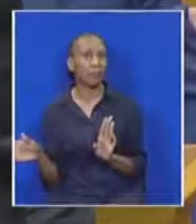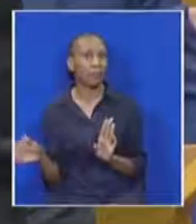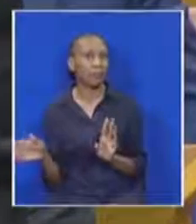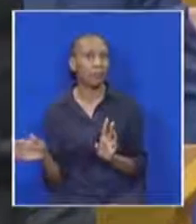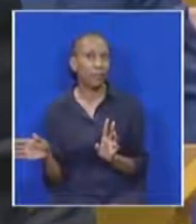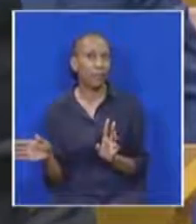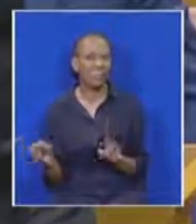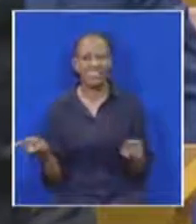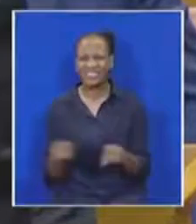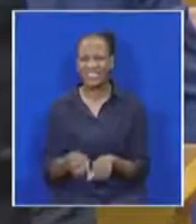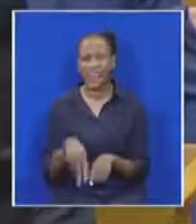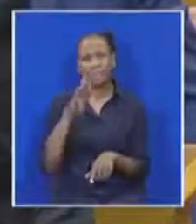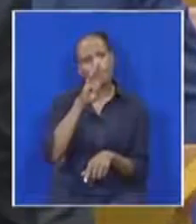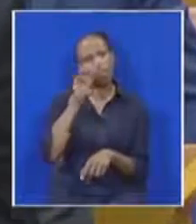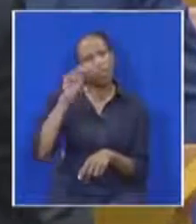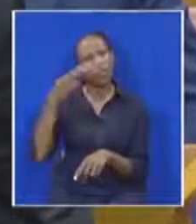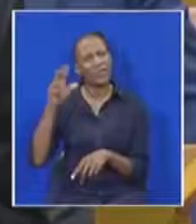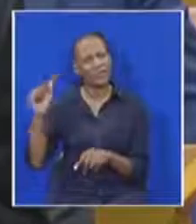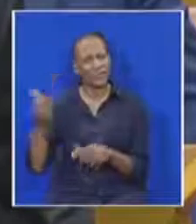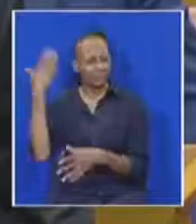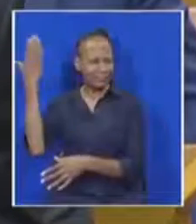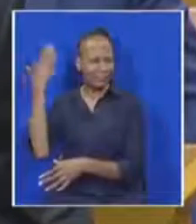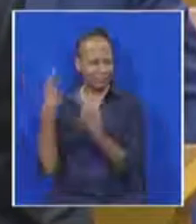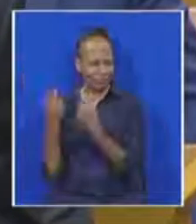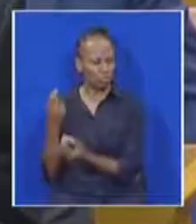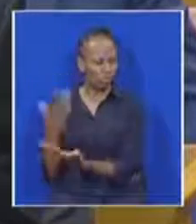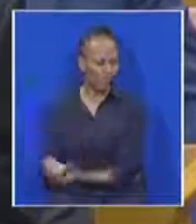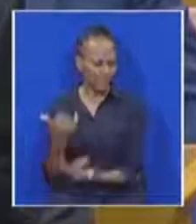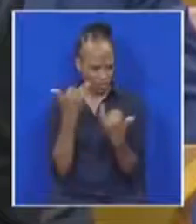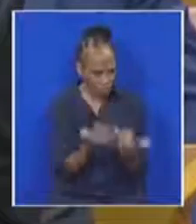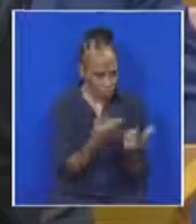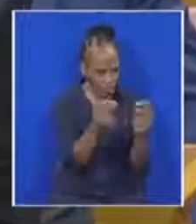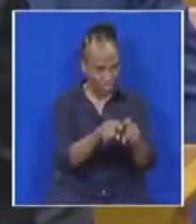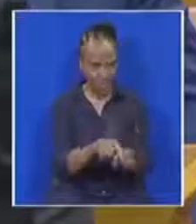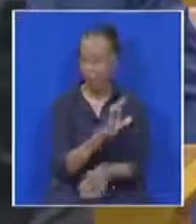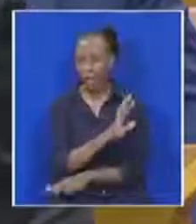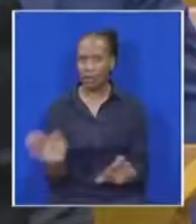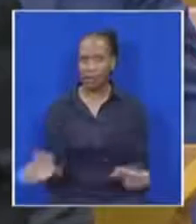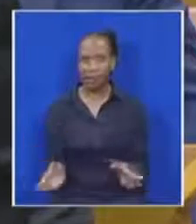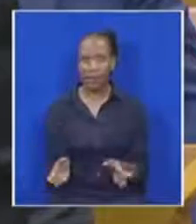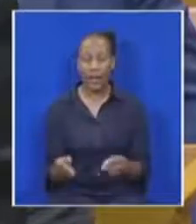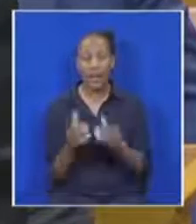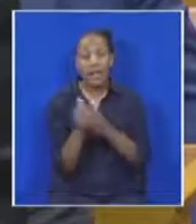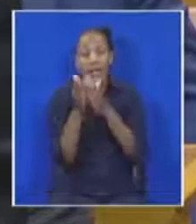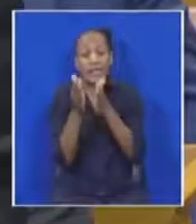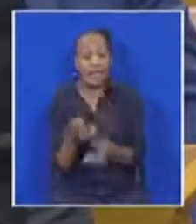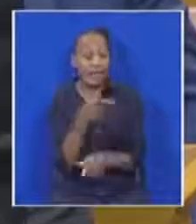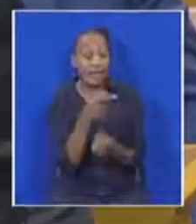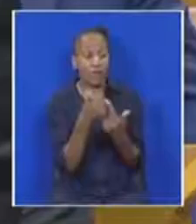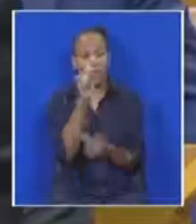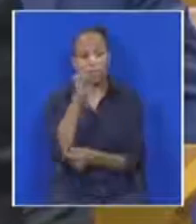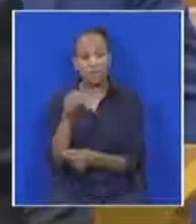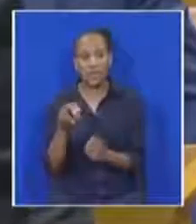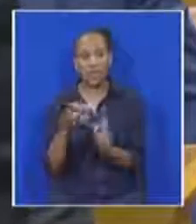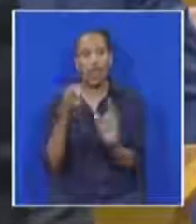even P.W. Botha would have been proud of. The leader of the ANC who is here has violated the constitution.